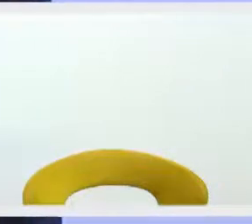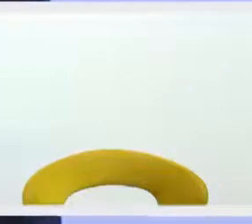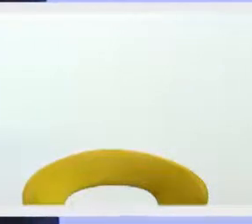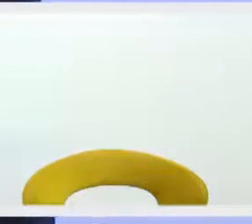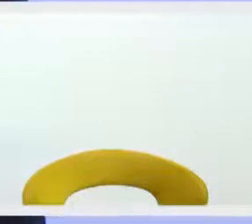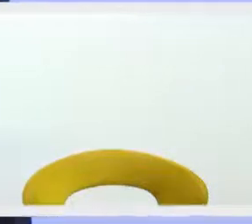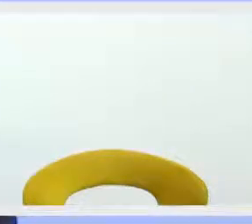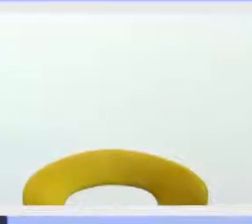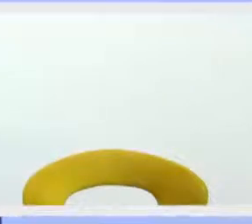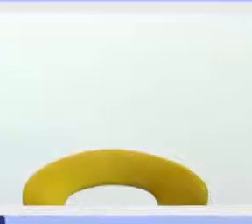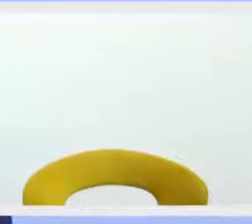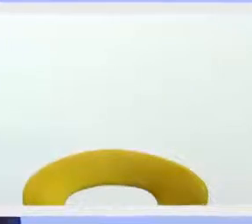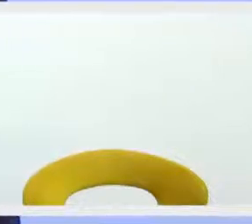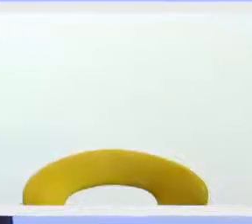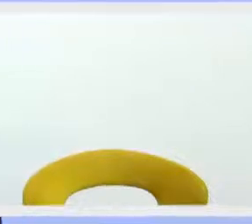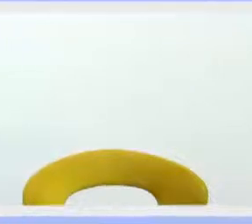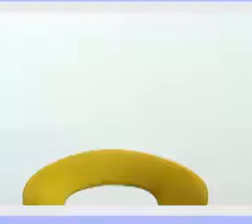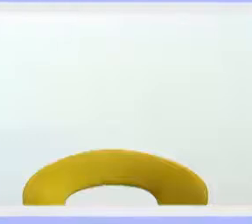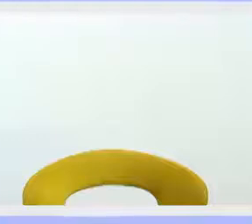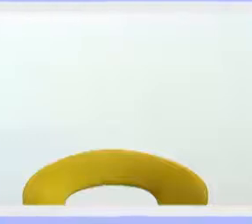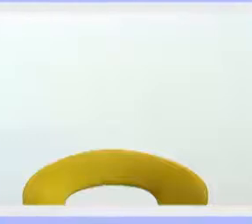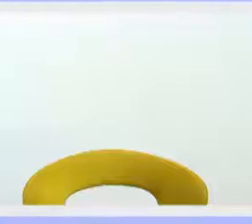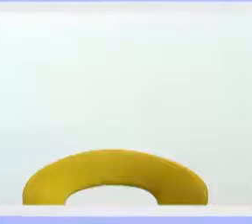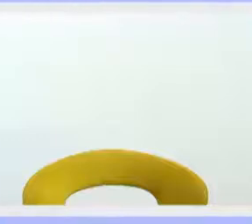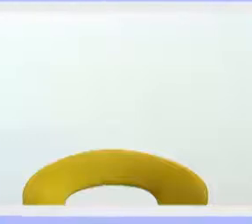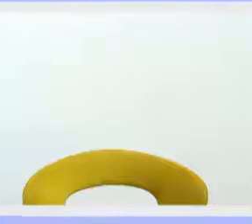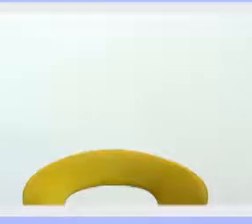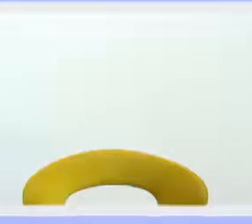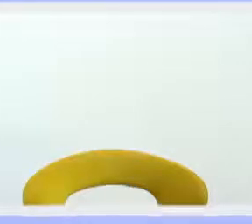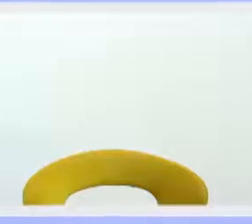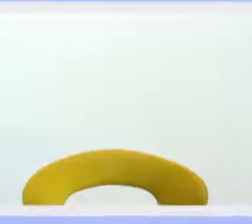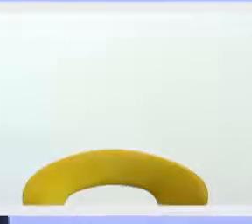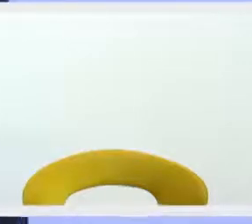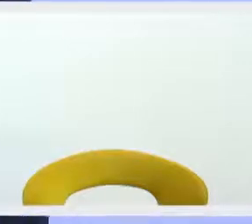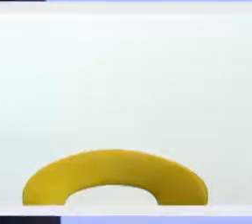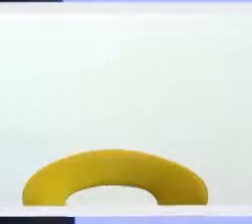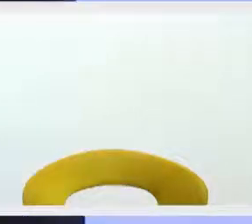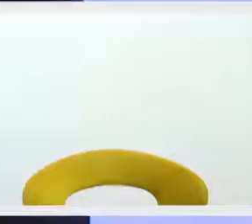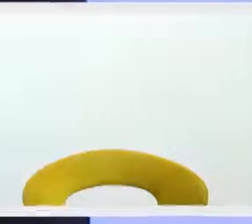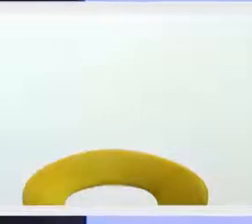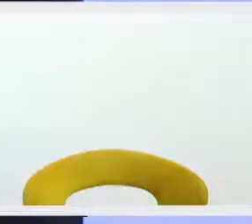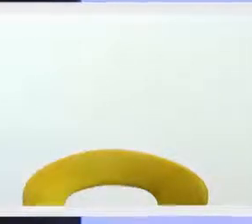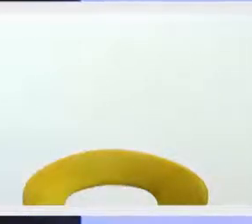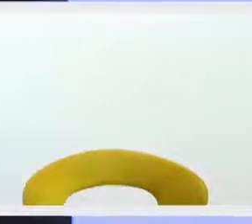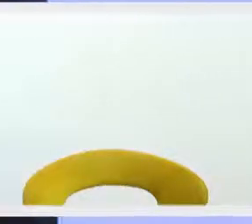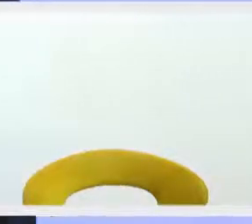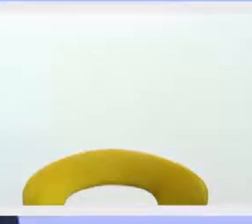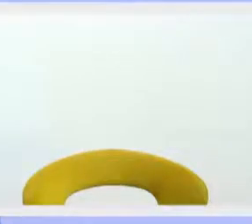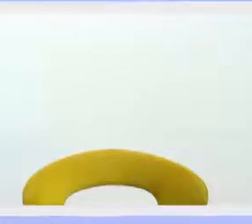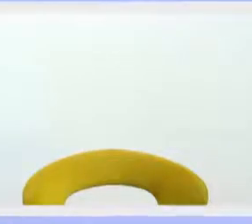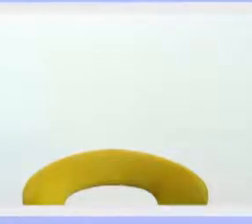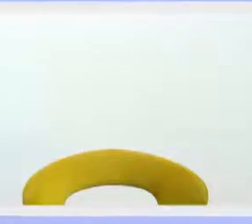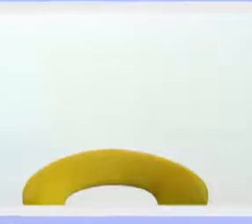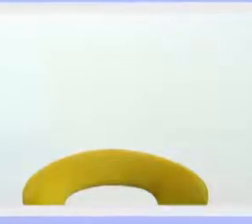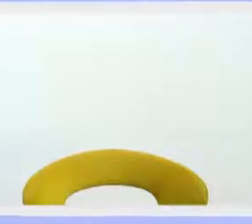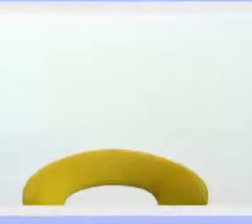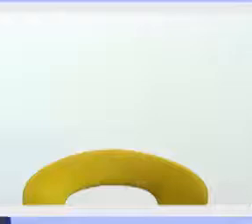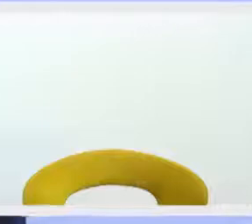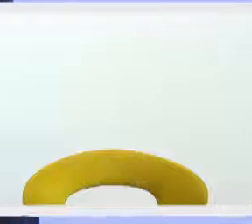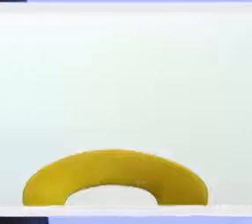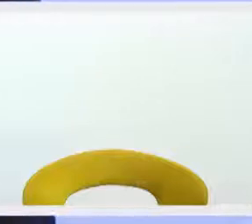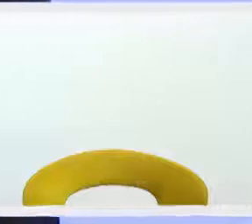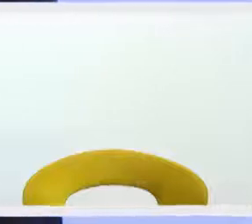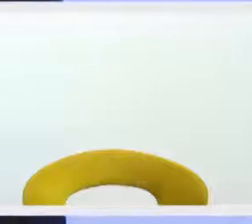We're going to quickly run through a selection of features that we built for Chrome, and at the end, we're going to do a small